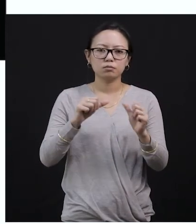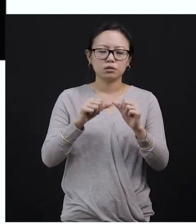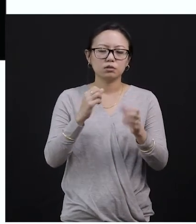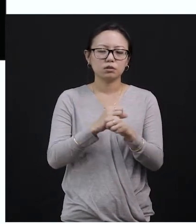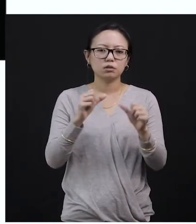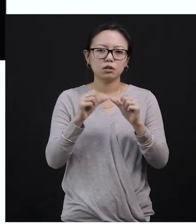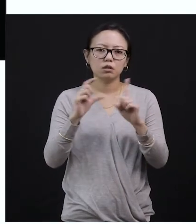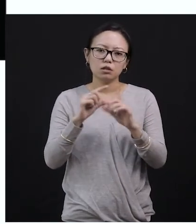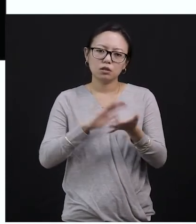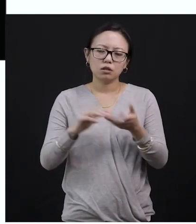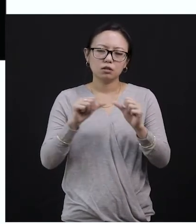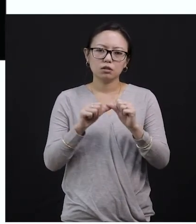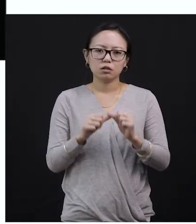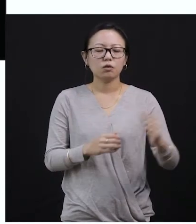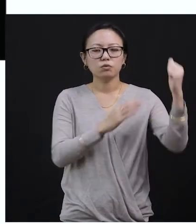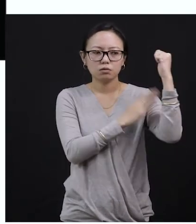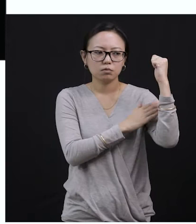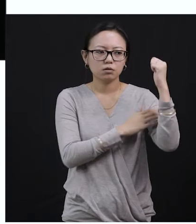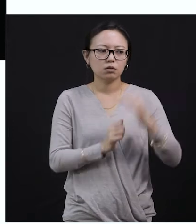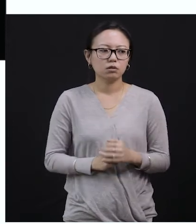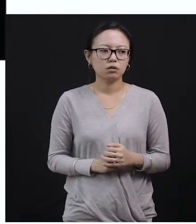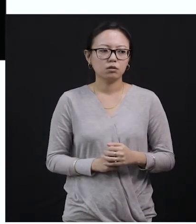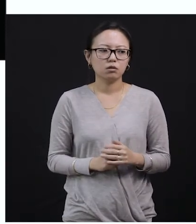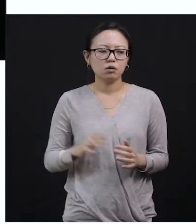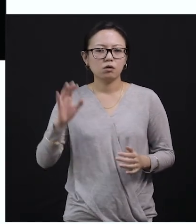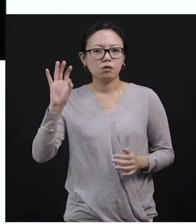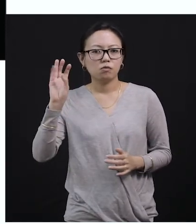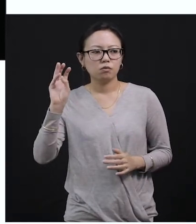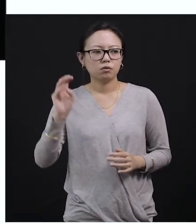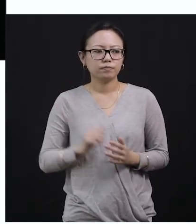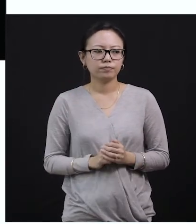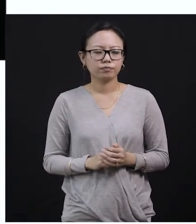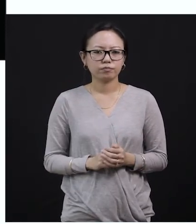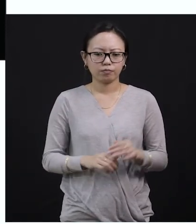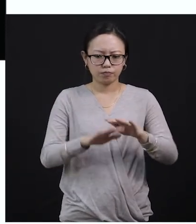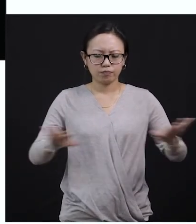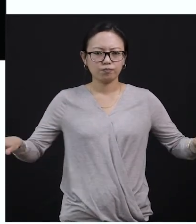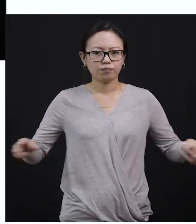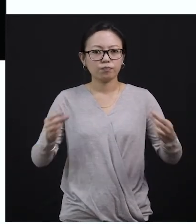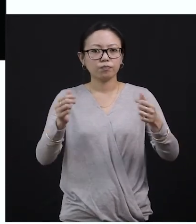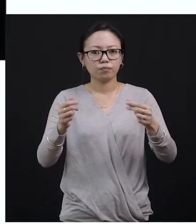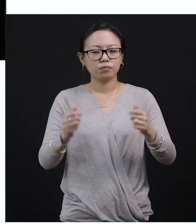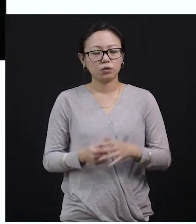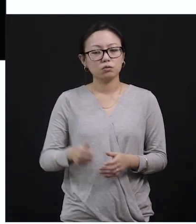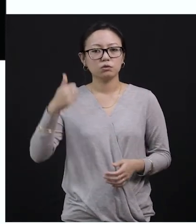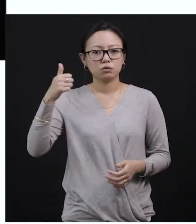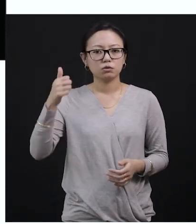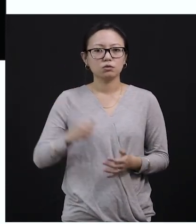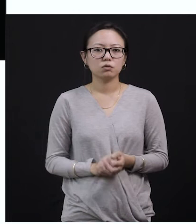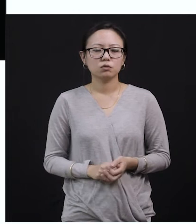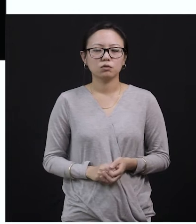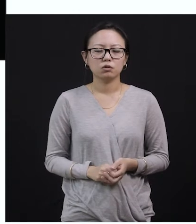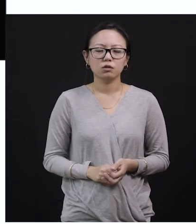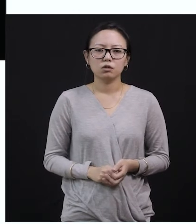Then number 4, fertile plain area. I already explained to you that their land was very fertile and it was